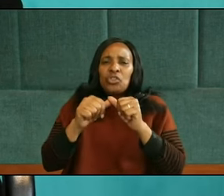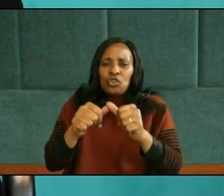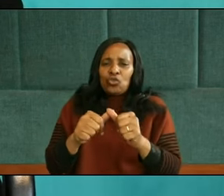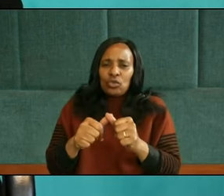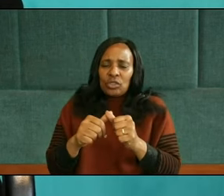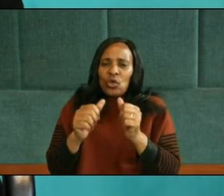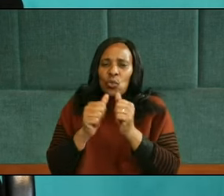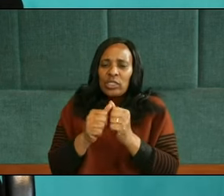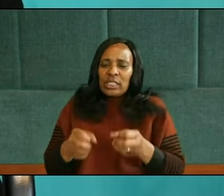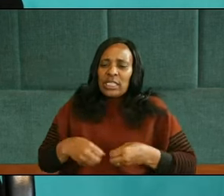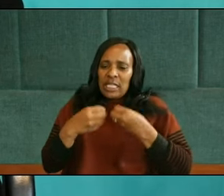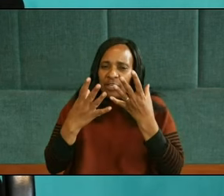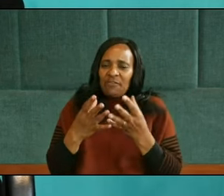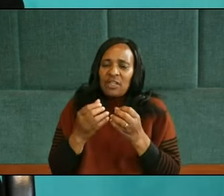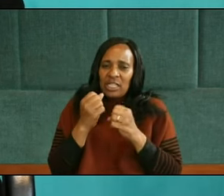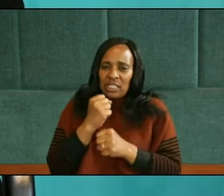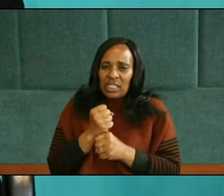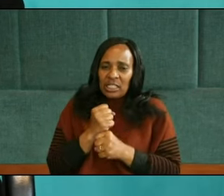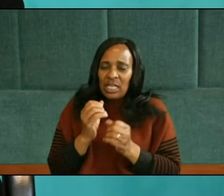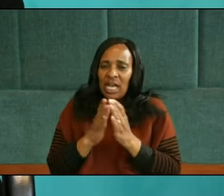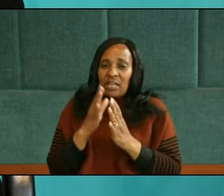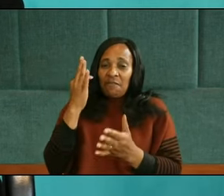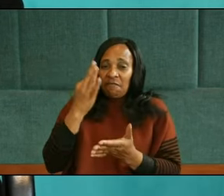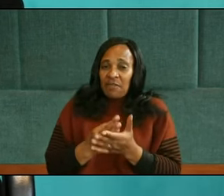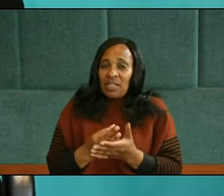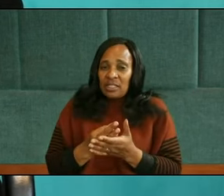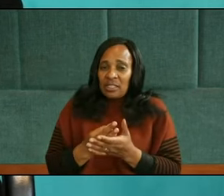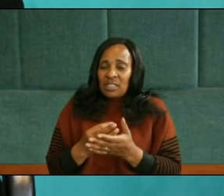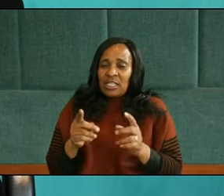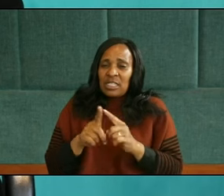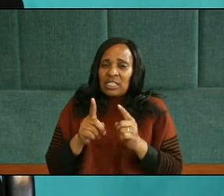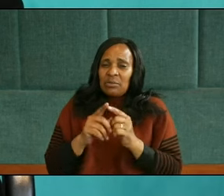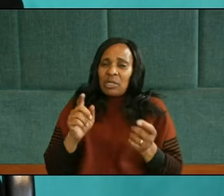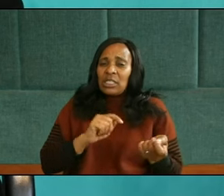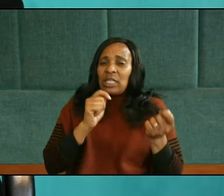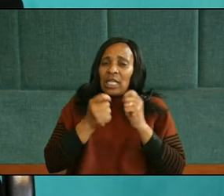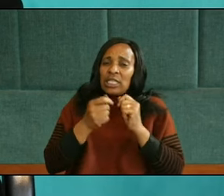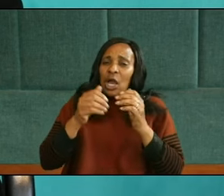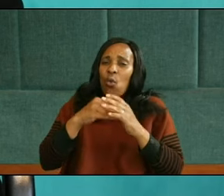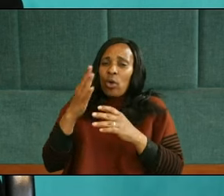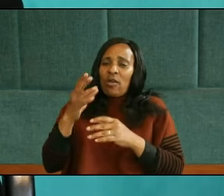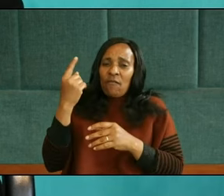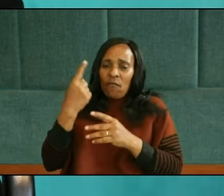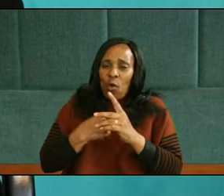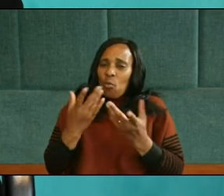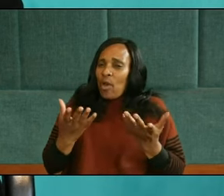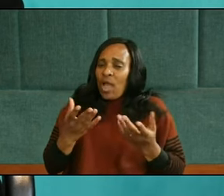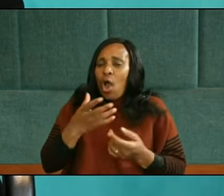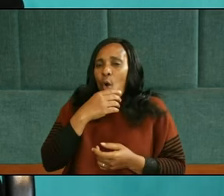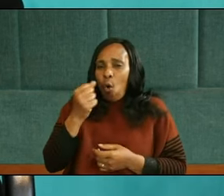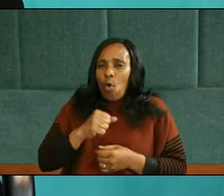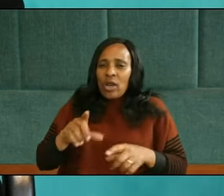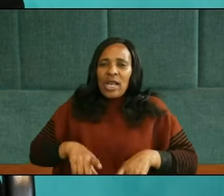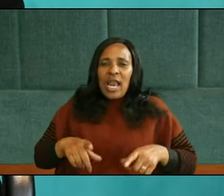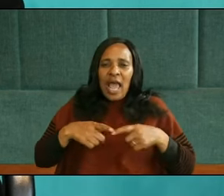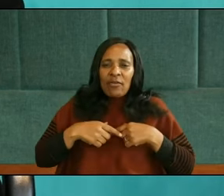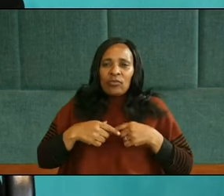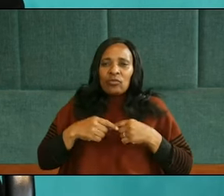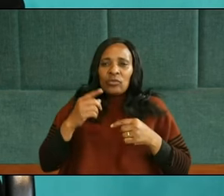signs of strength, courage, faith, and even are turning away from their old life to